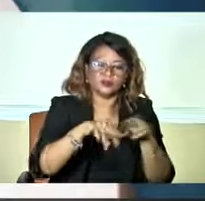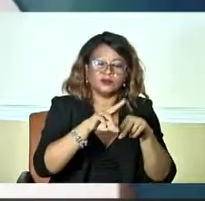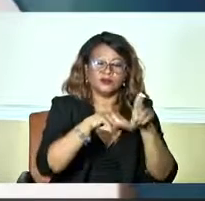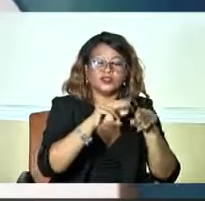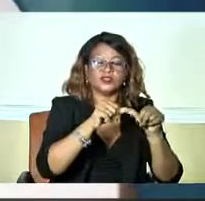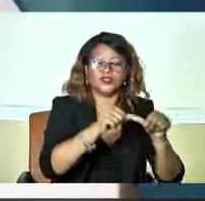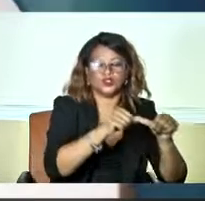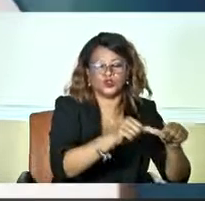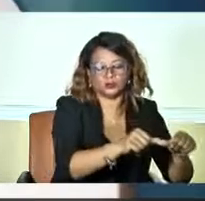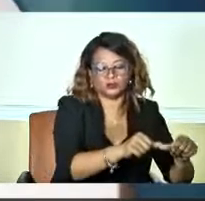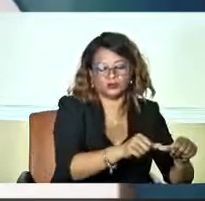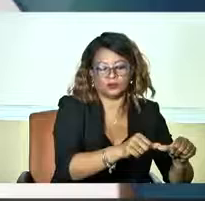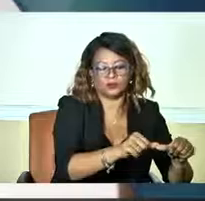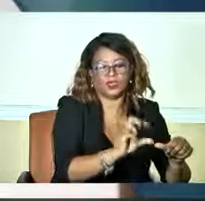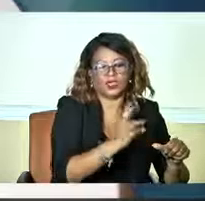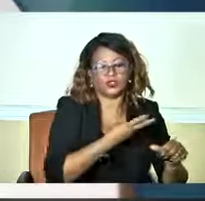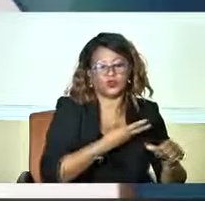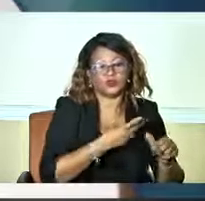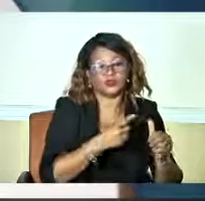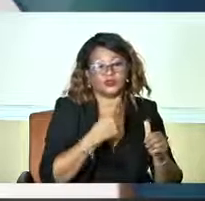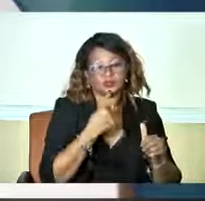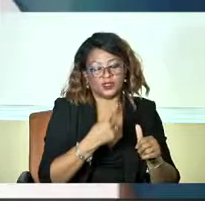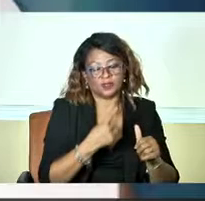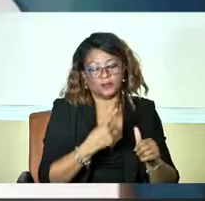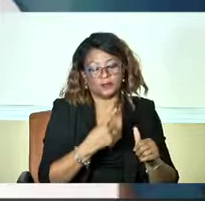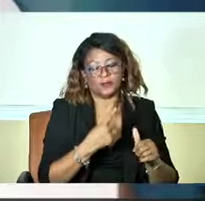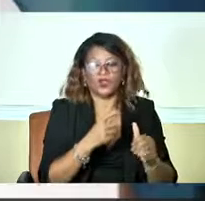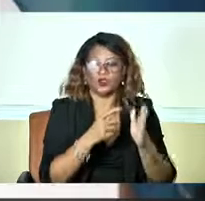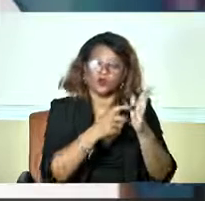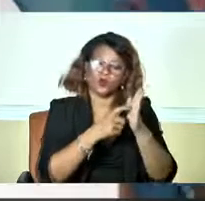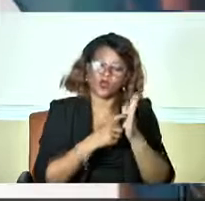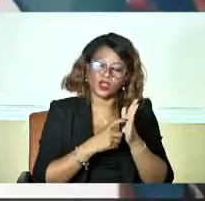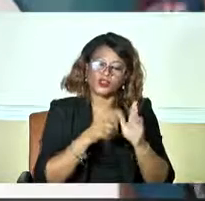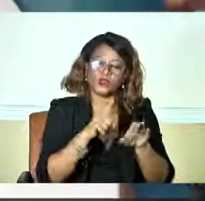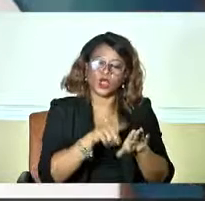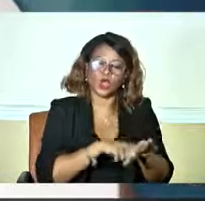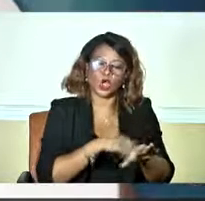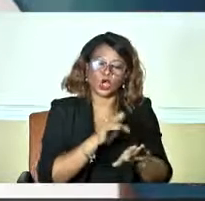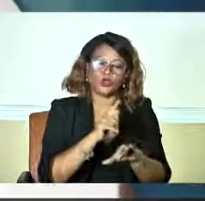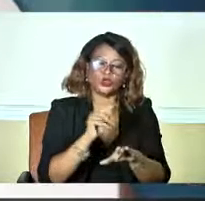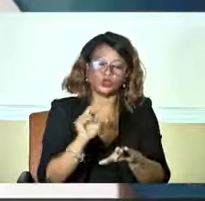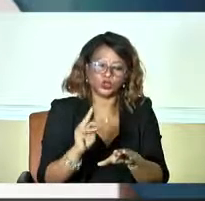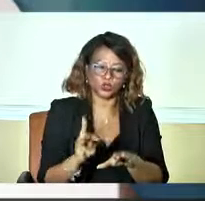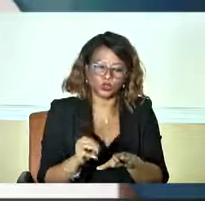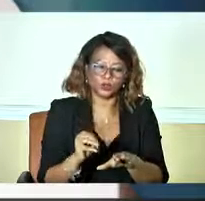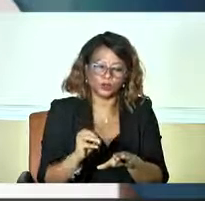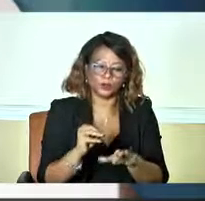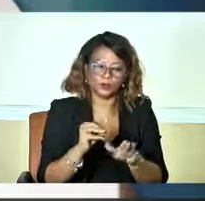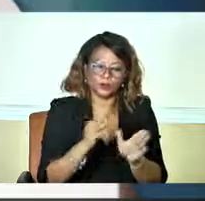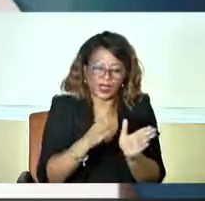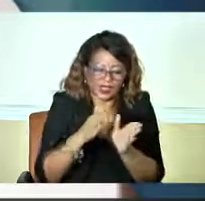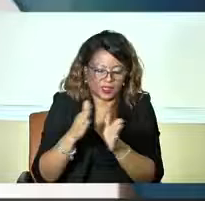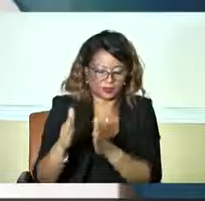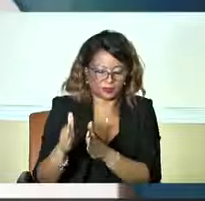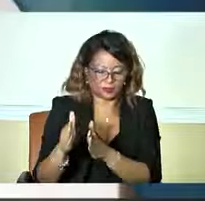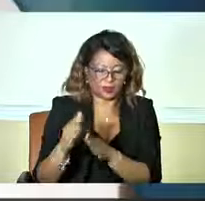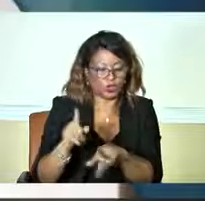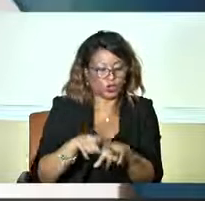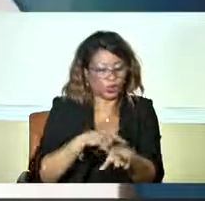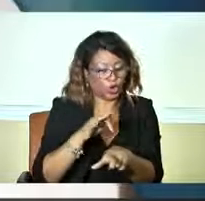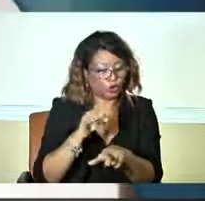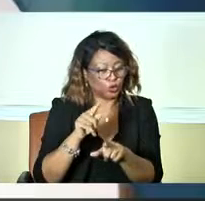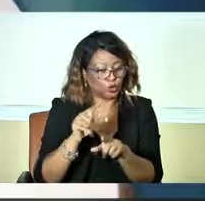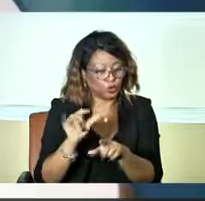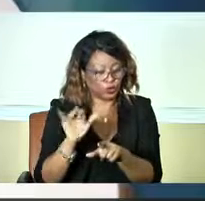continuing. But as we indicated, it requires a long-term plan. And that long-term